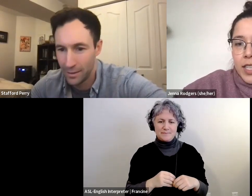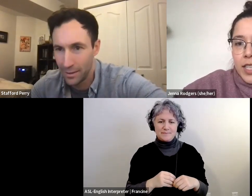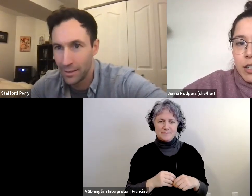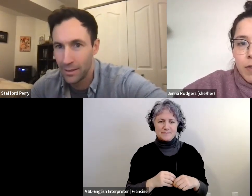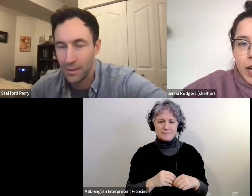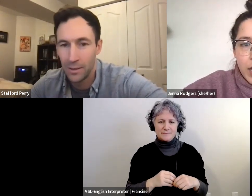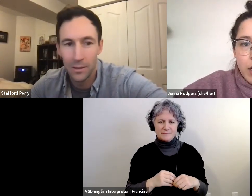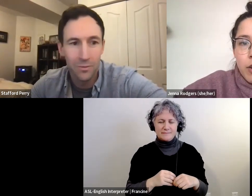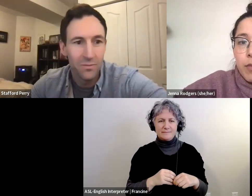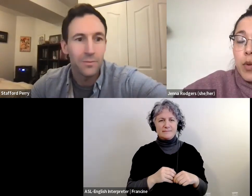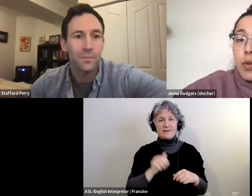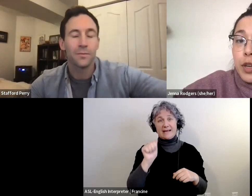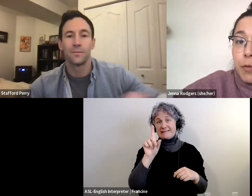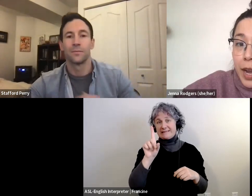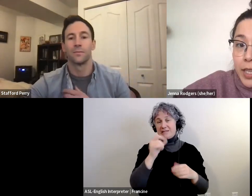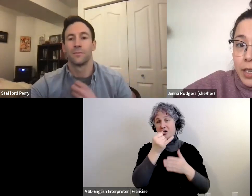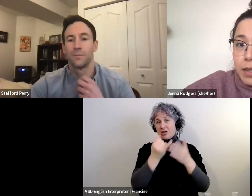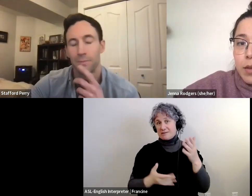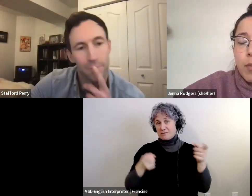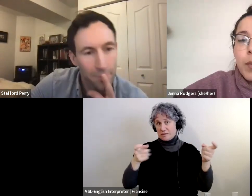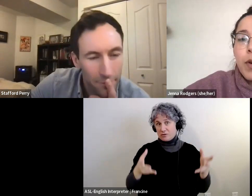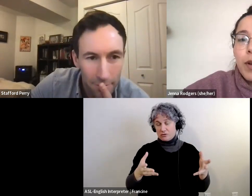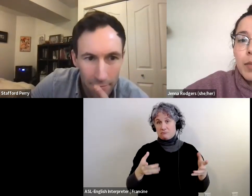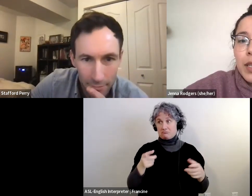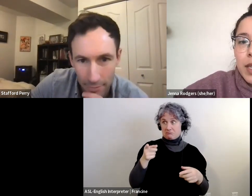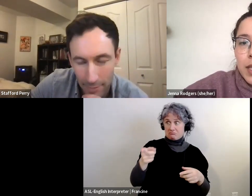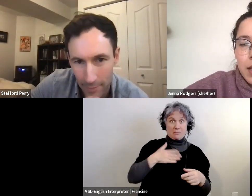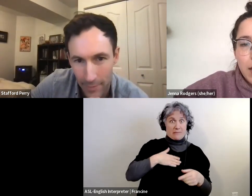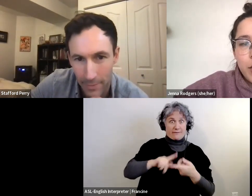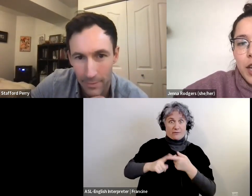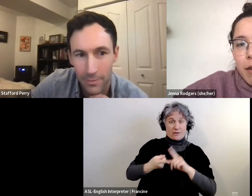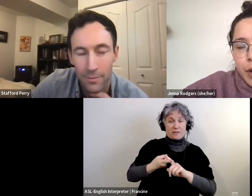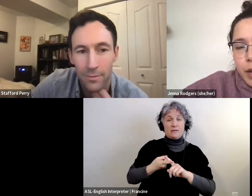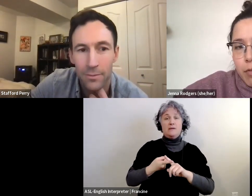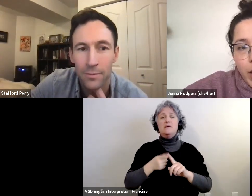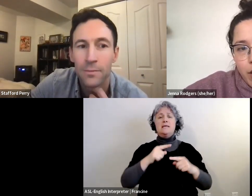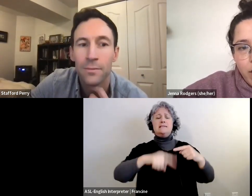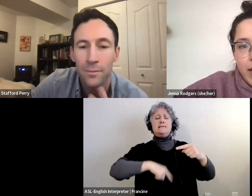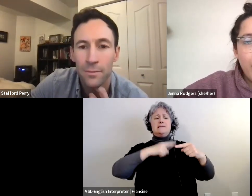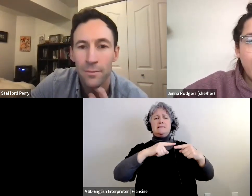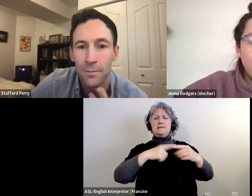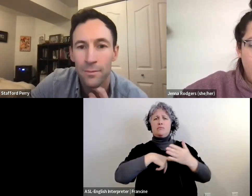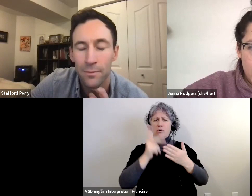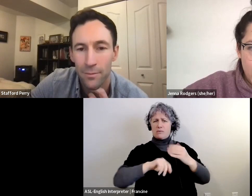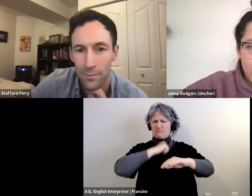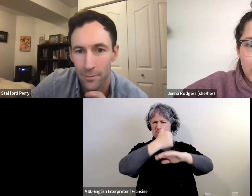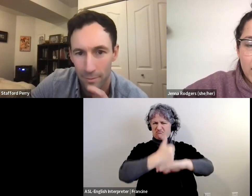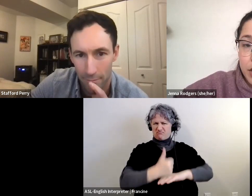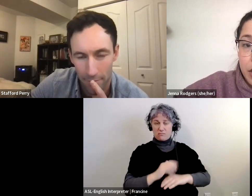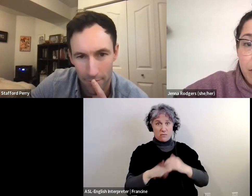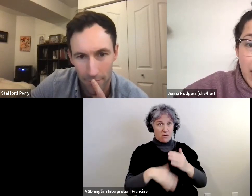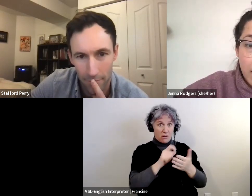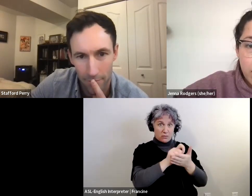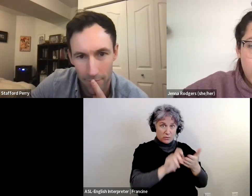an artistic director who's your friend programs a season in which every writer, every director is